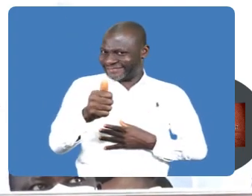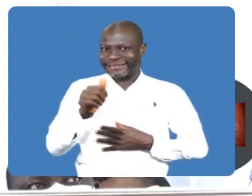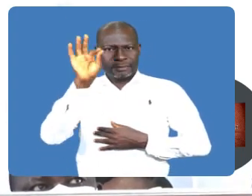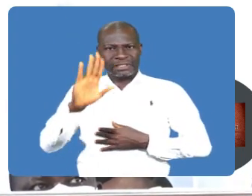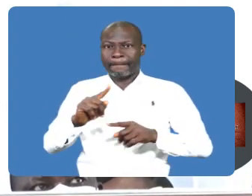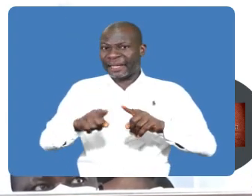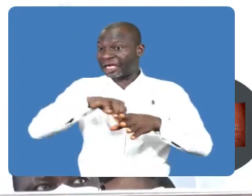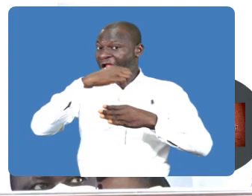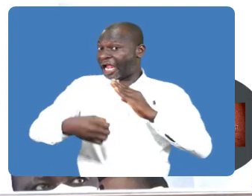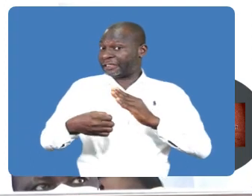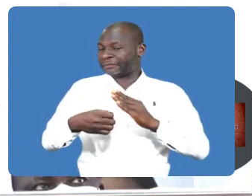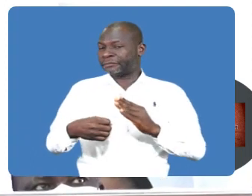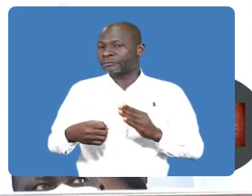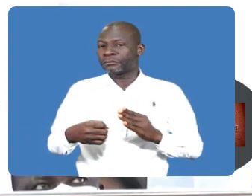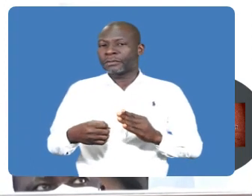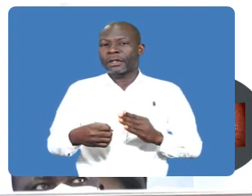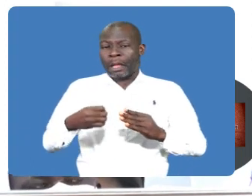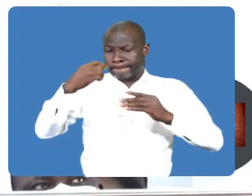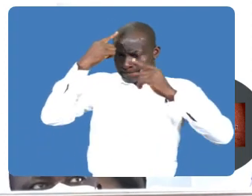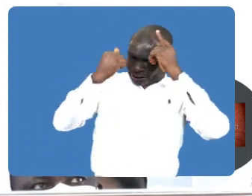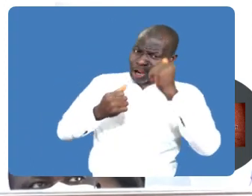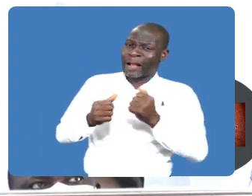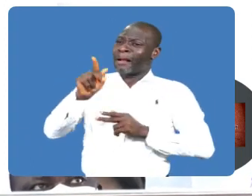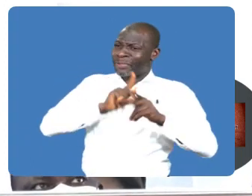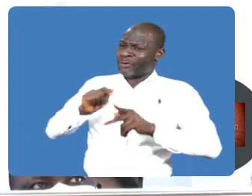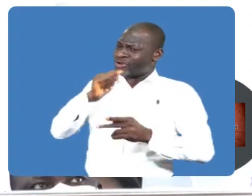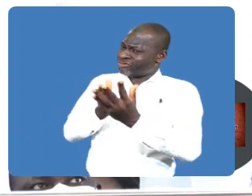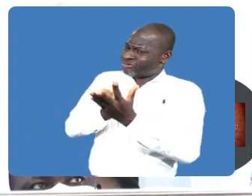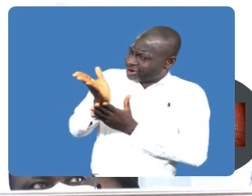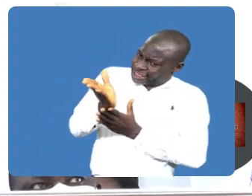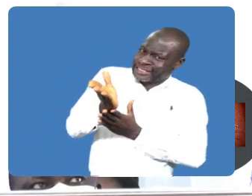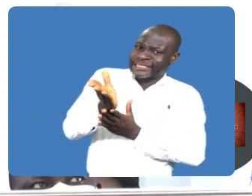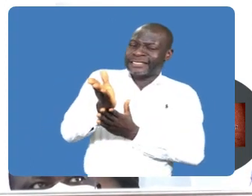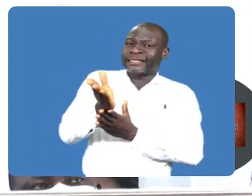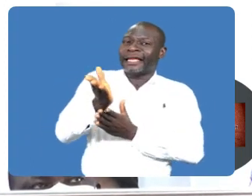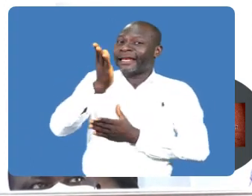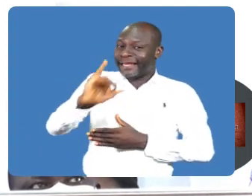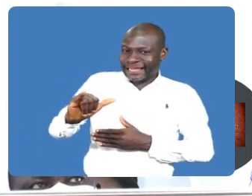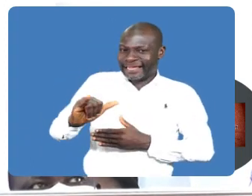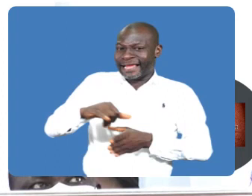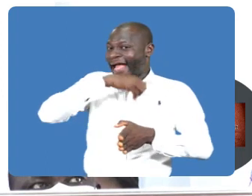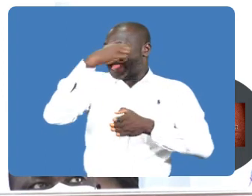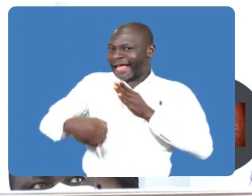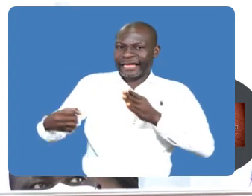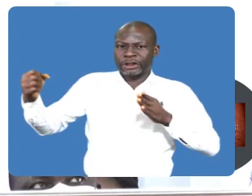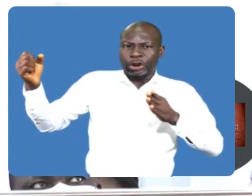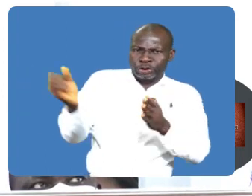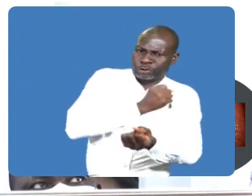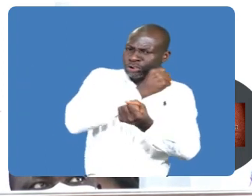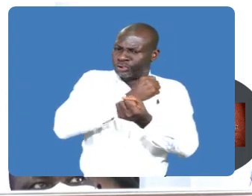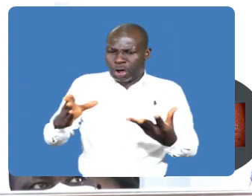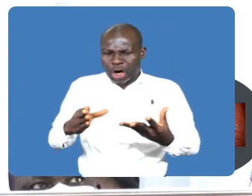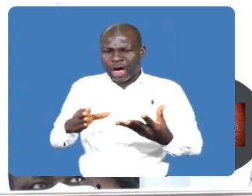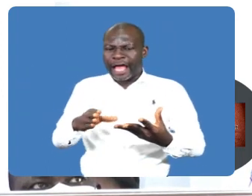God. But in the end, because they are not genuine, they tend